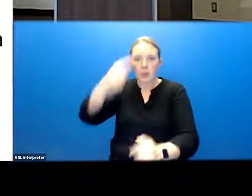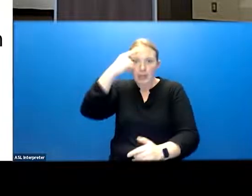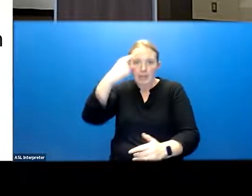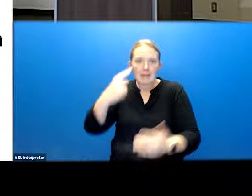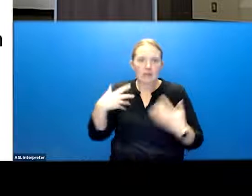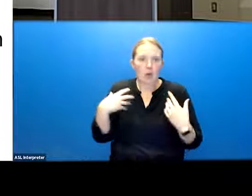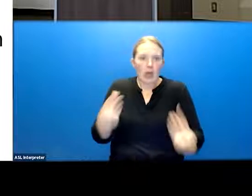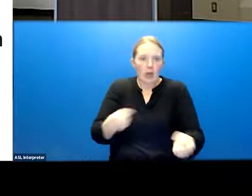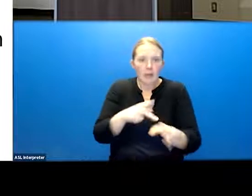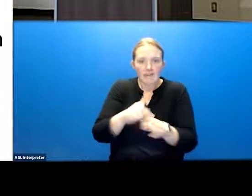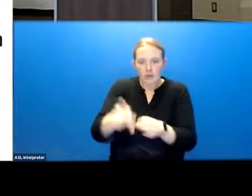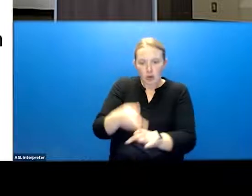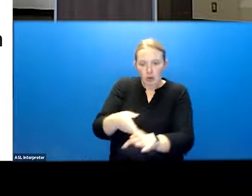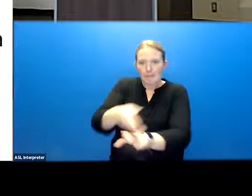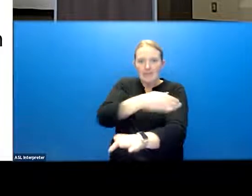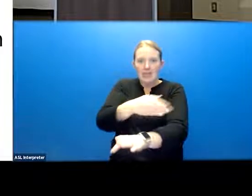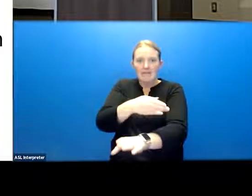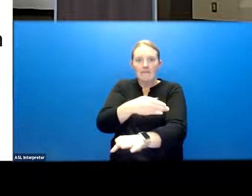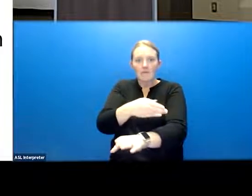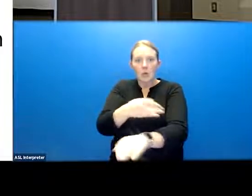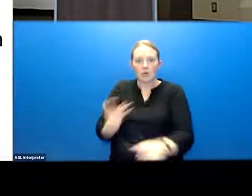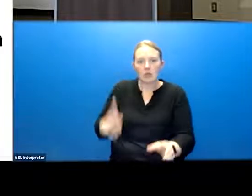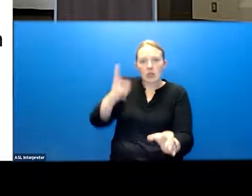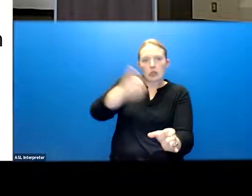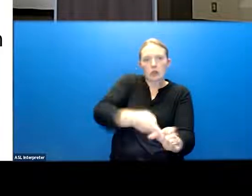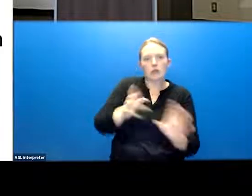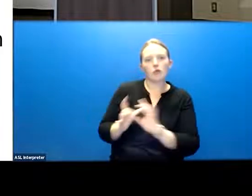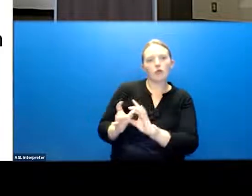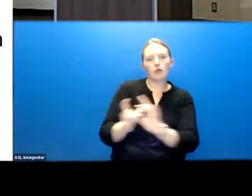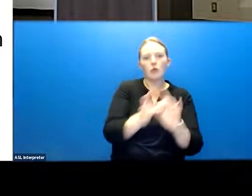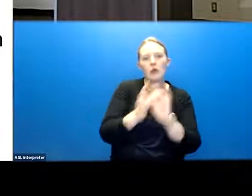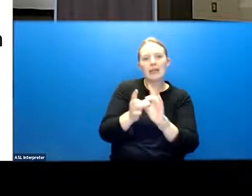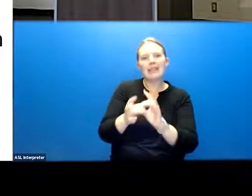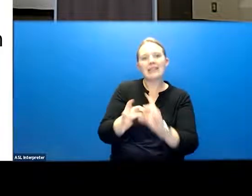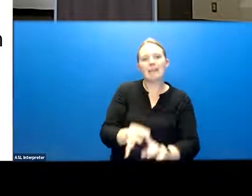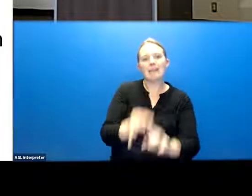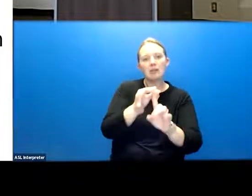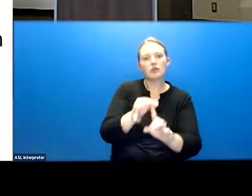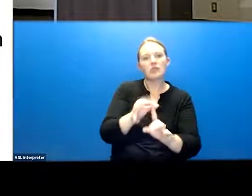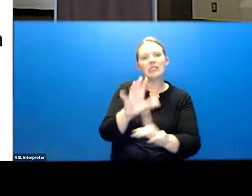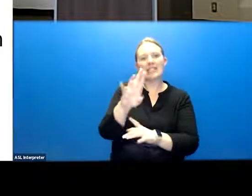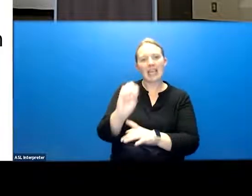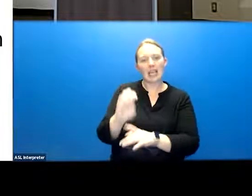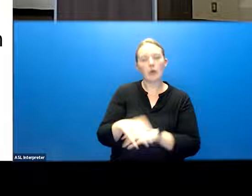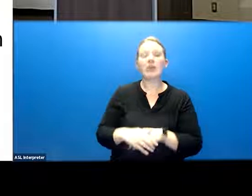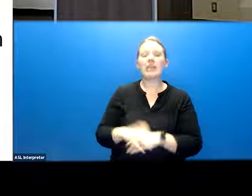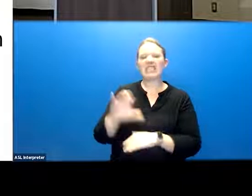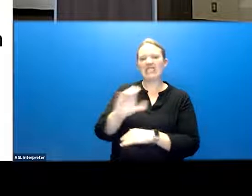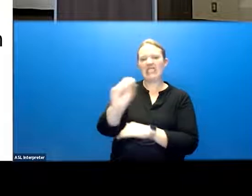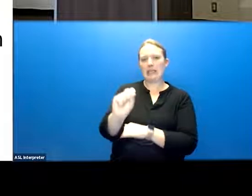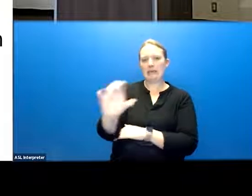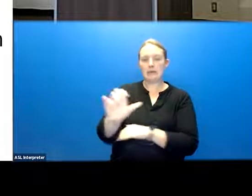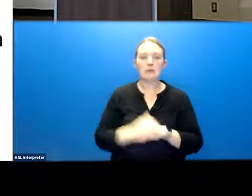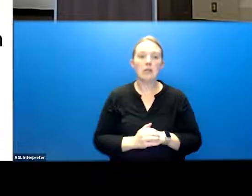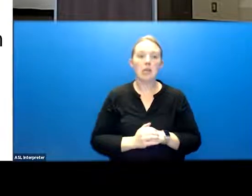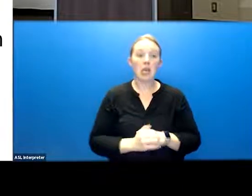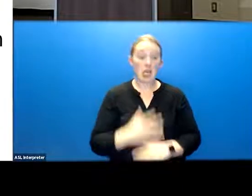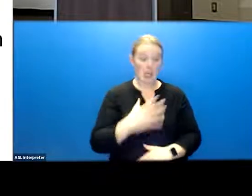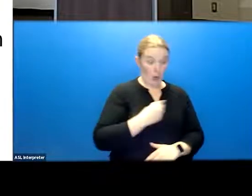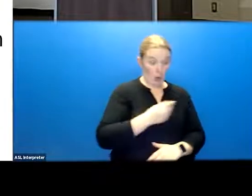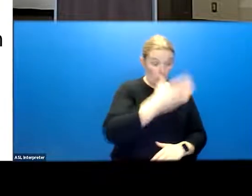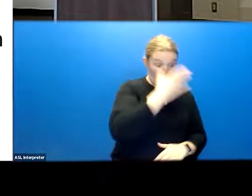prior to entering into coordinated specialty care. We also found that unlike white individuals,